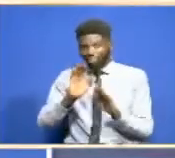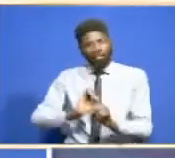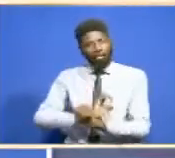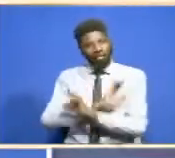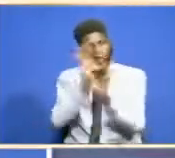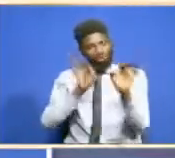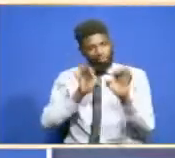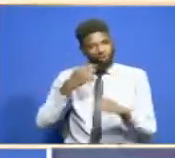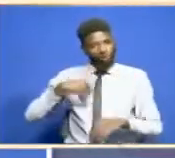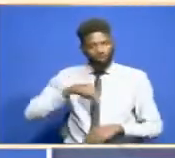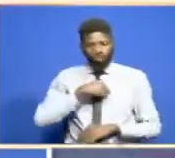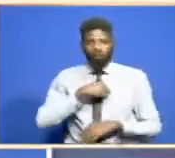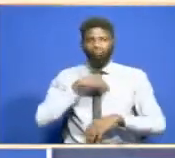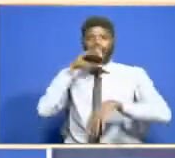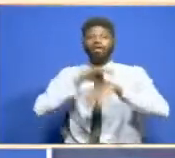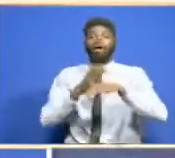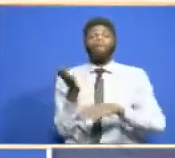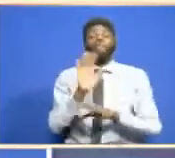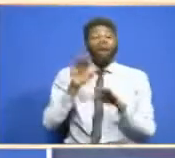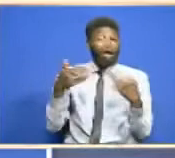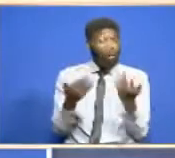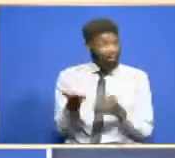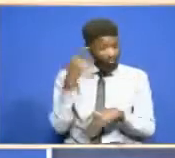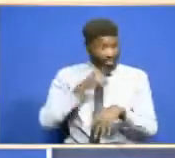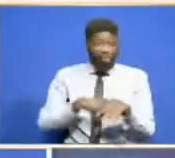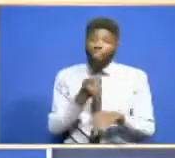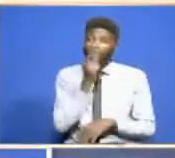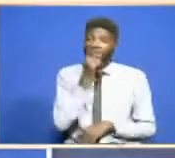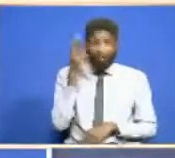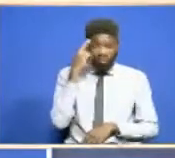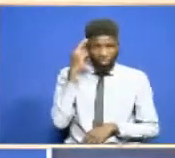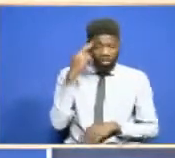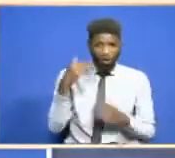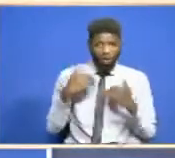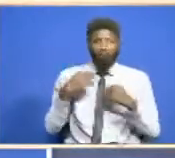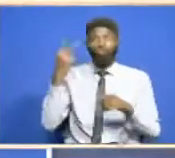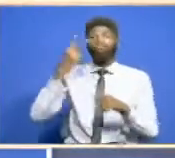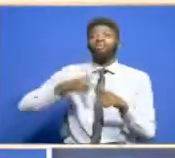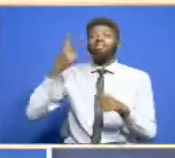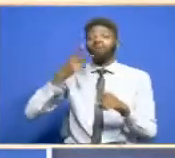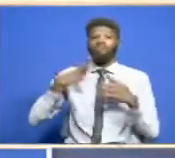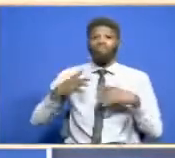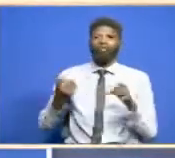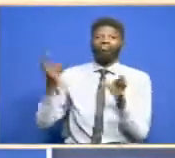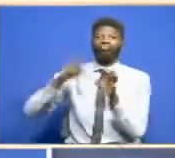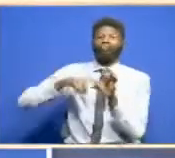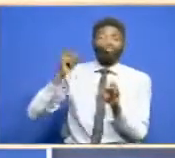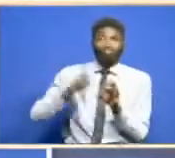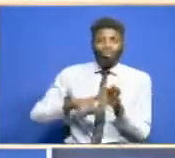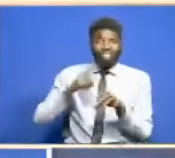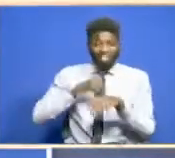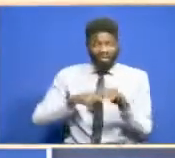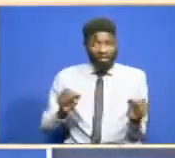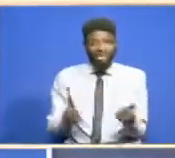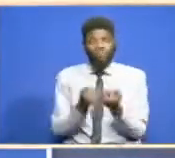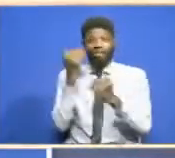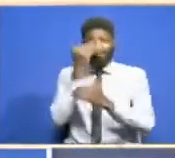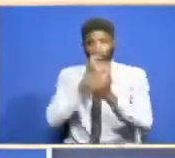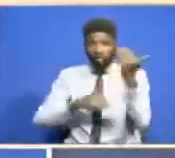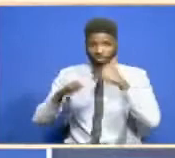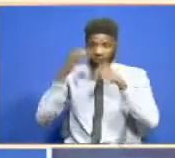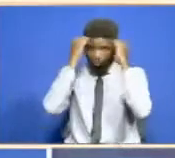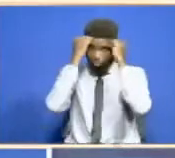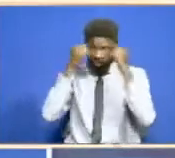going to recover. Like during the Moi's era, you remember there was a double intake when university